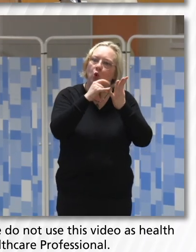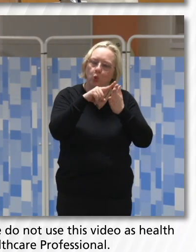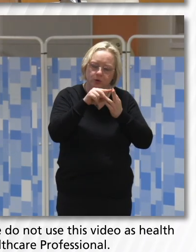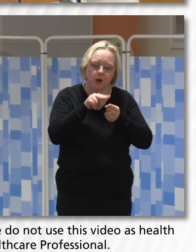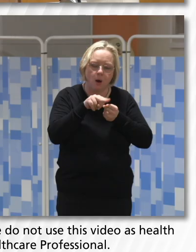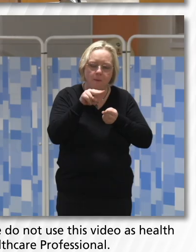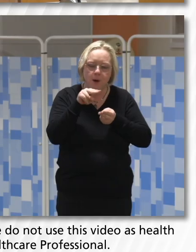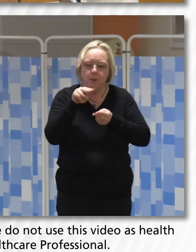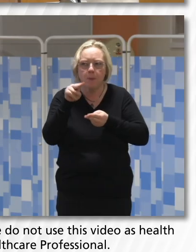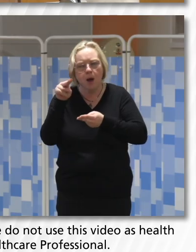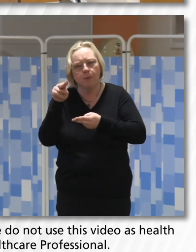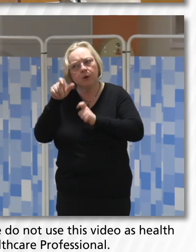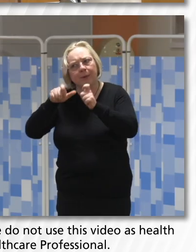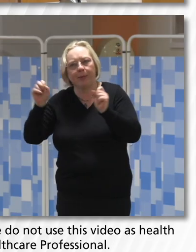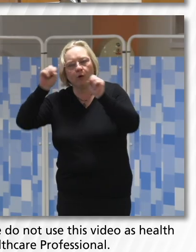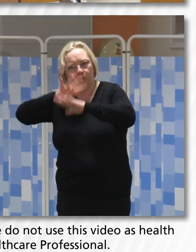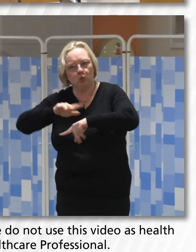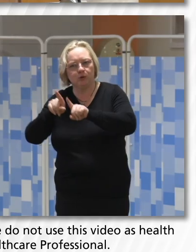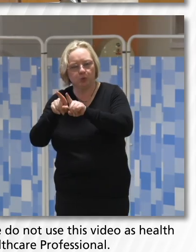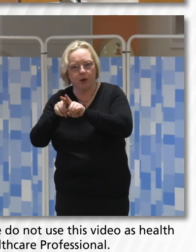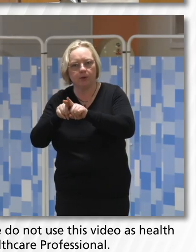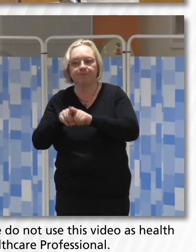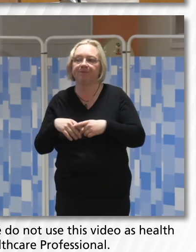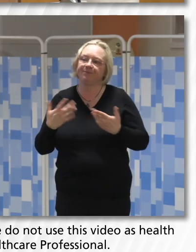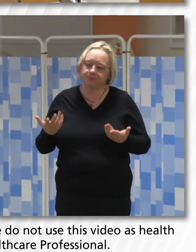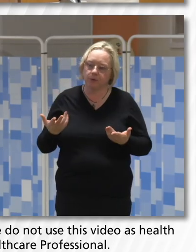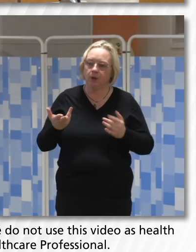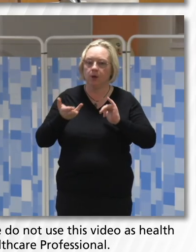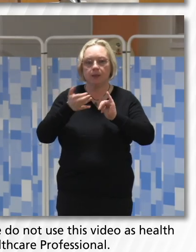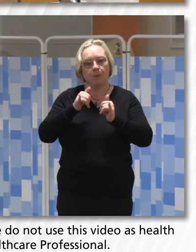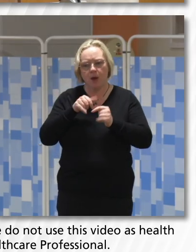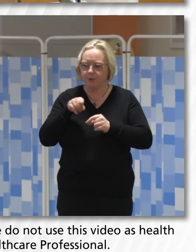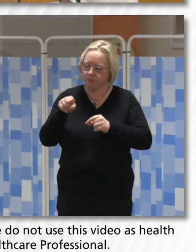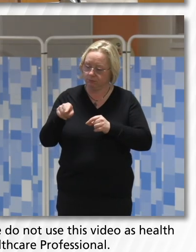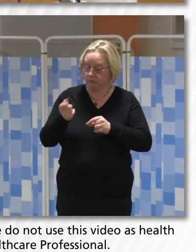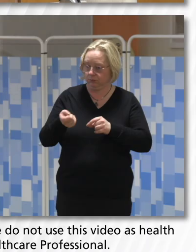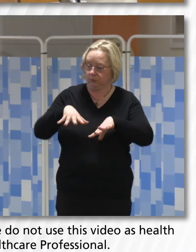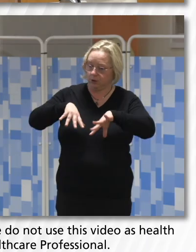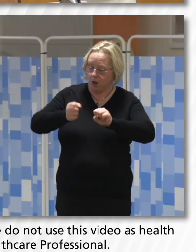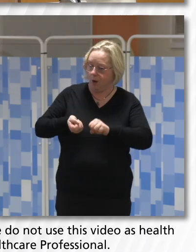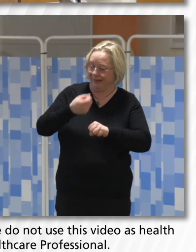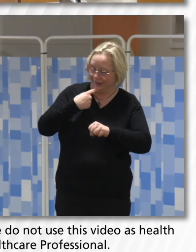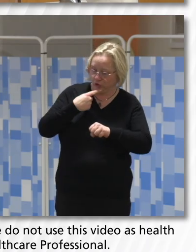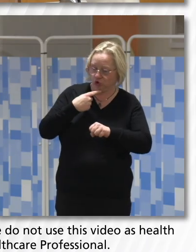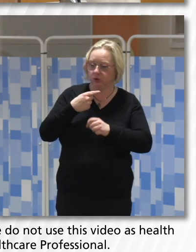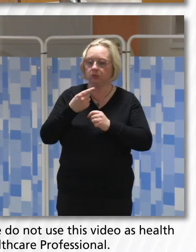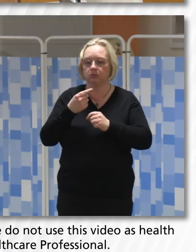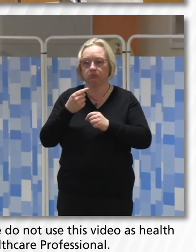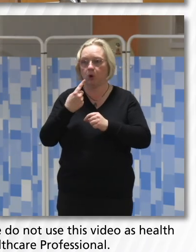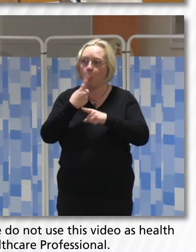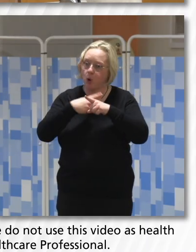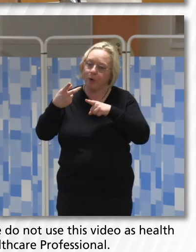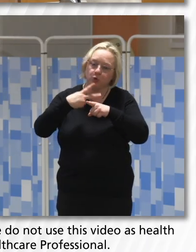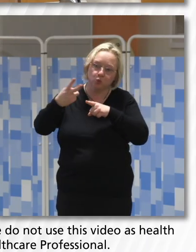Usually it's quite early days to see if they've actually started medication, but have they noticed any benefit from it? Has it